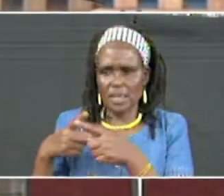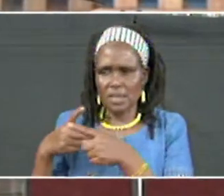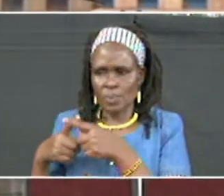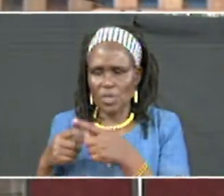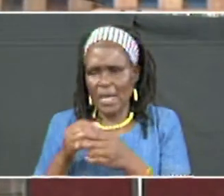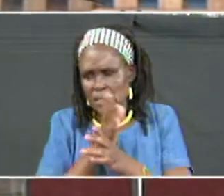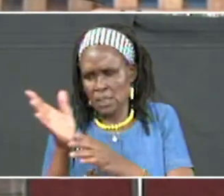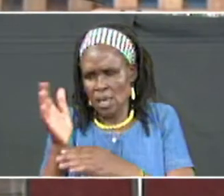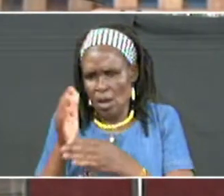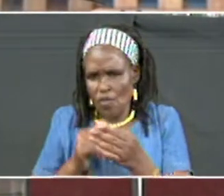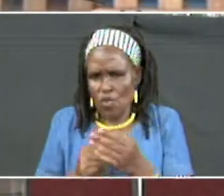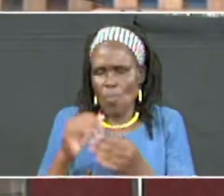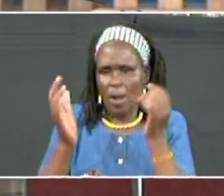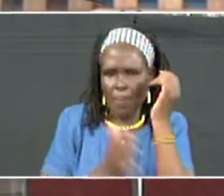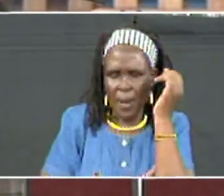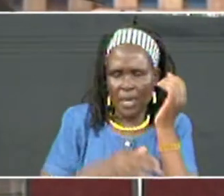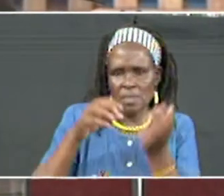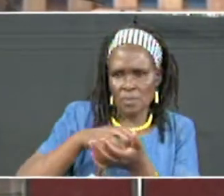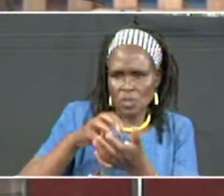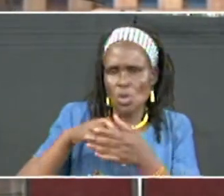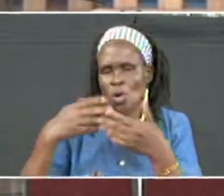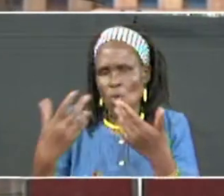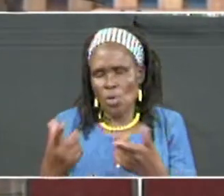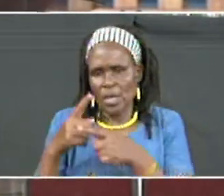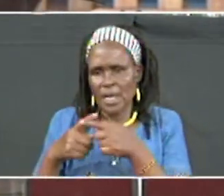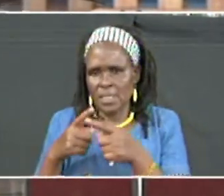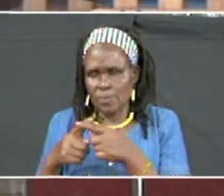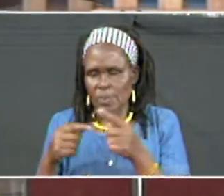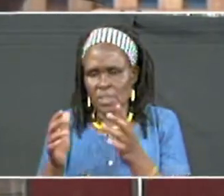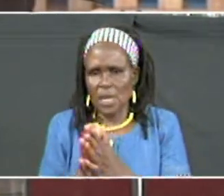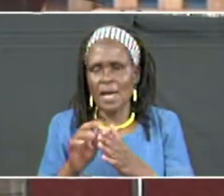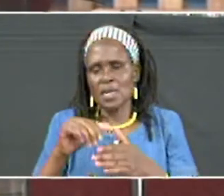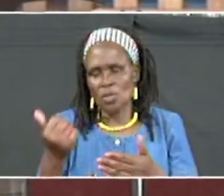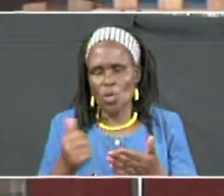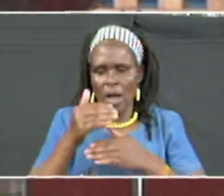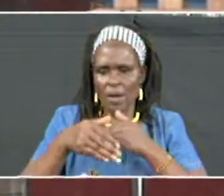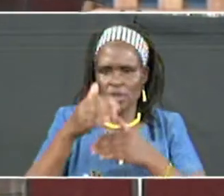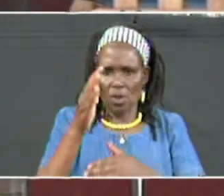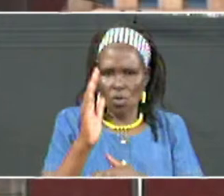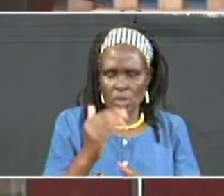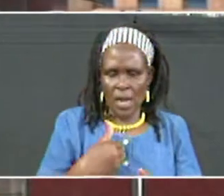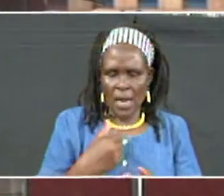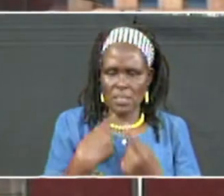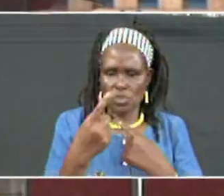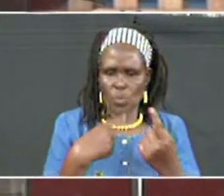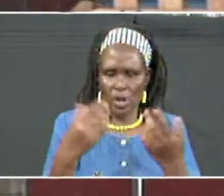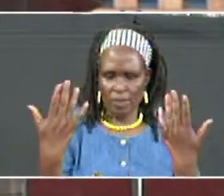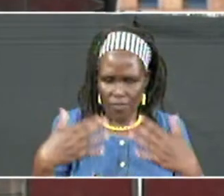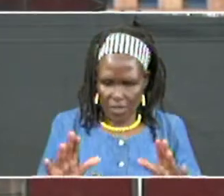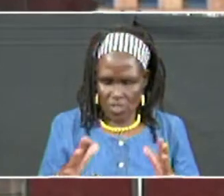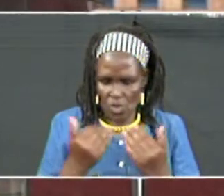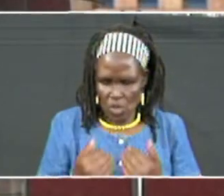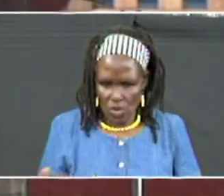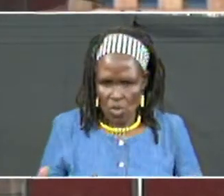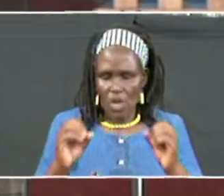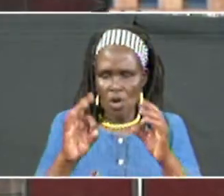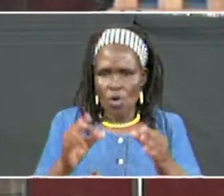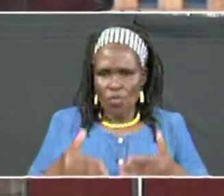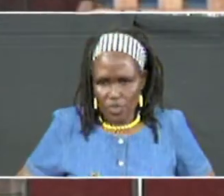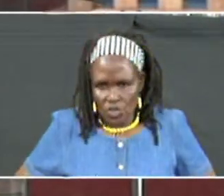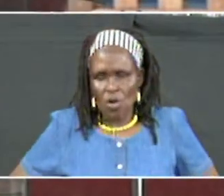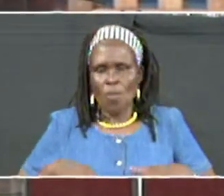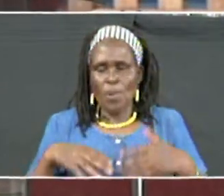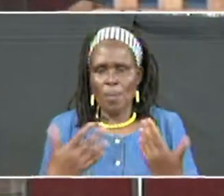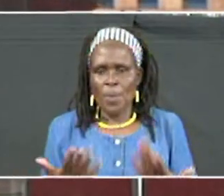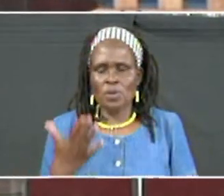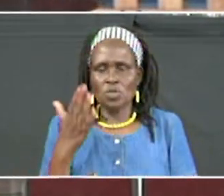bad situation or experience. And so after God had spoken to the children of Jacob about true fasting, which